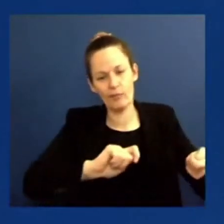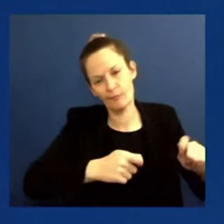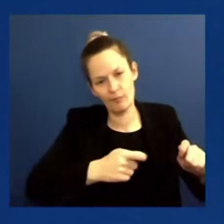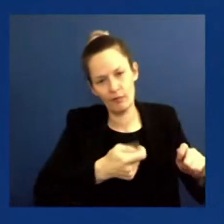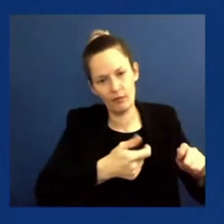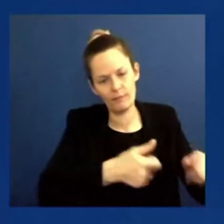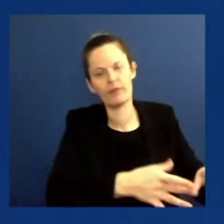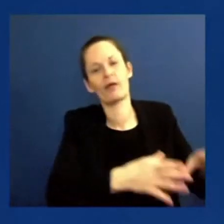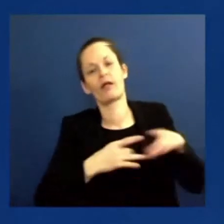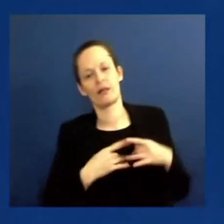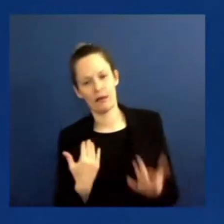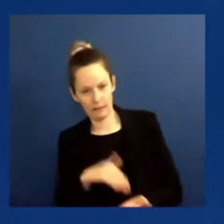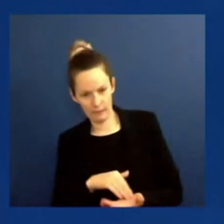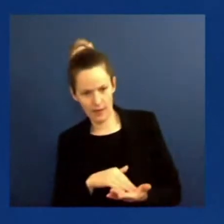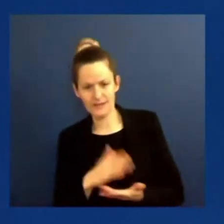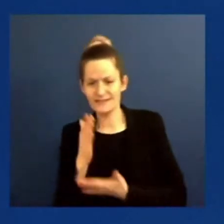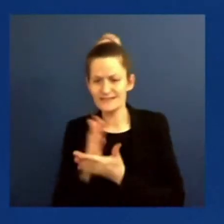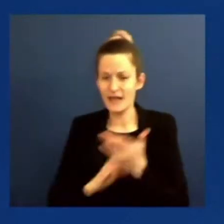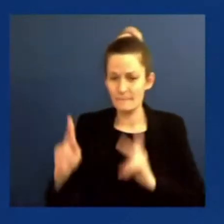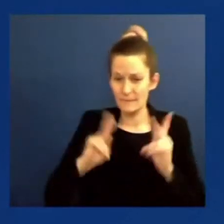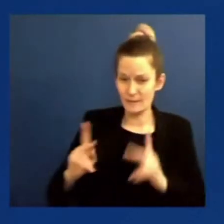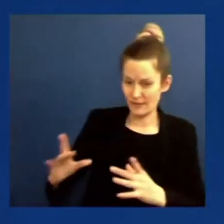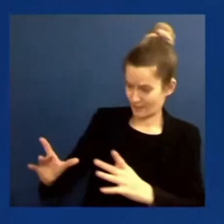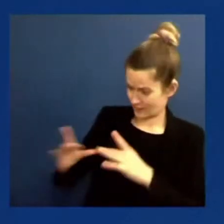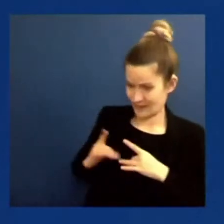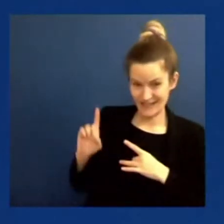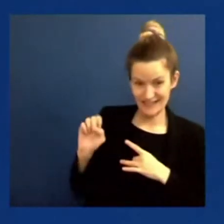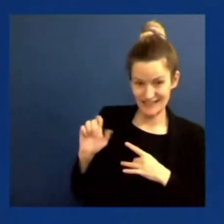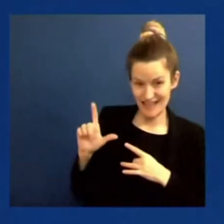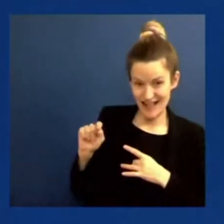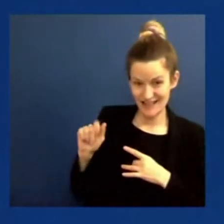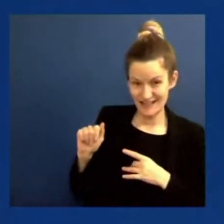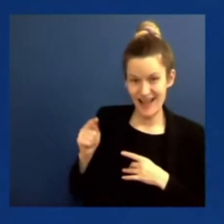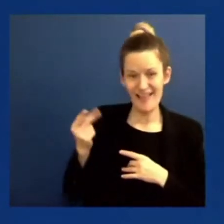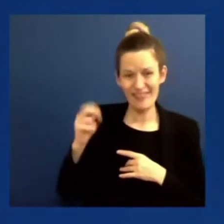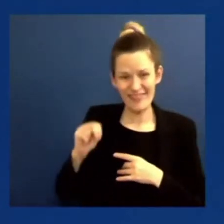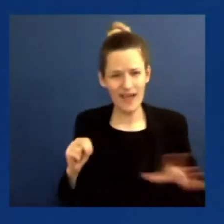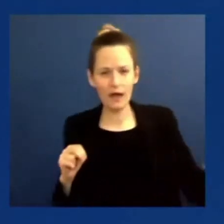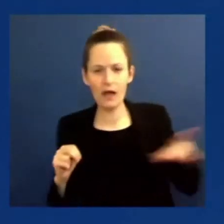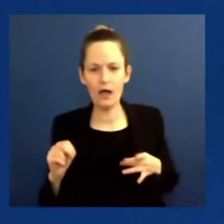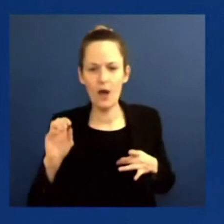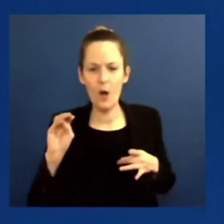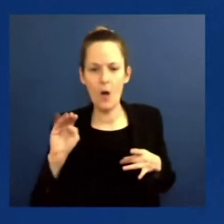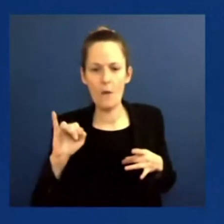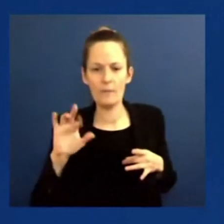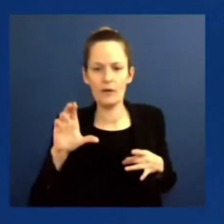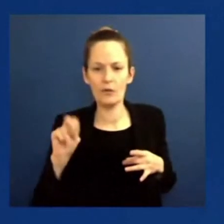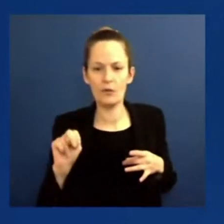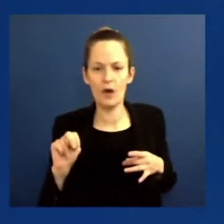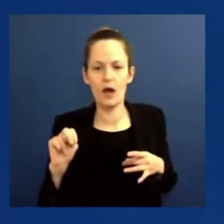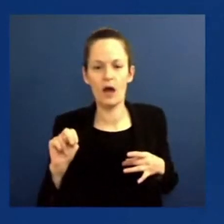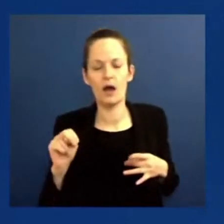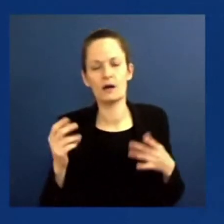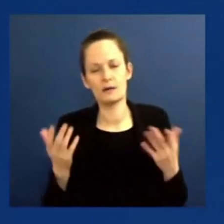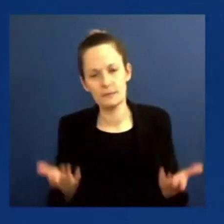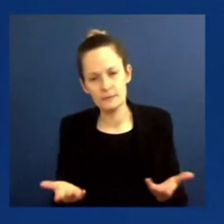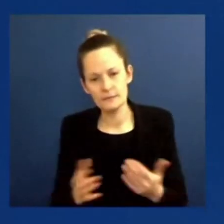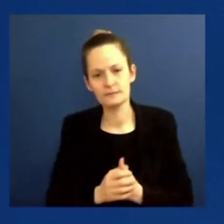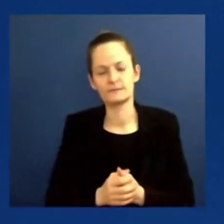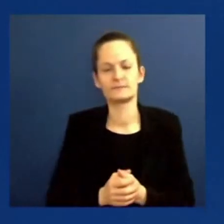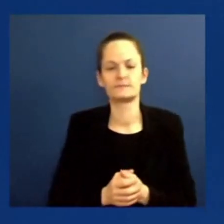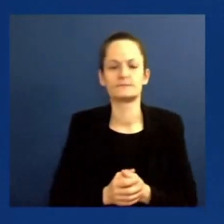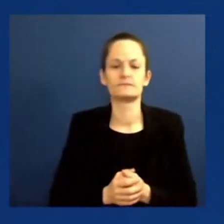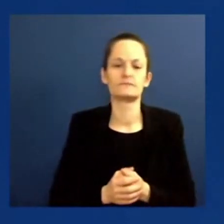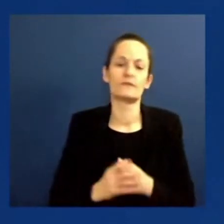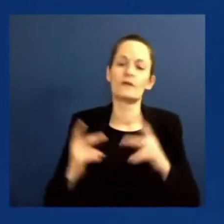or reinfected with Omicron. That's the best case scenario. The worst case scenario is something we have to be